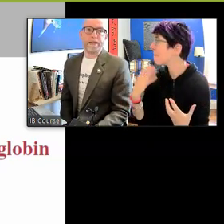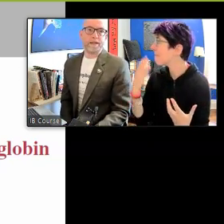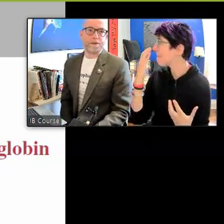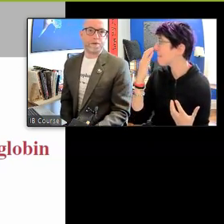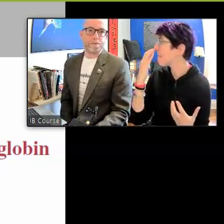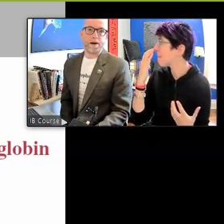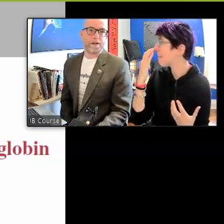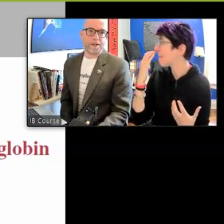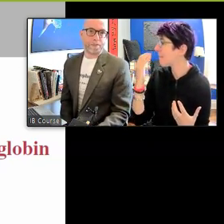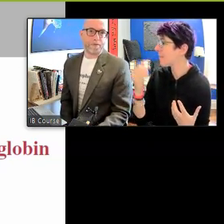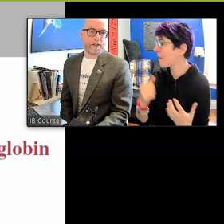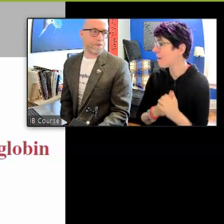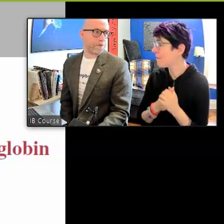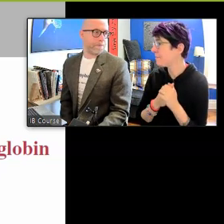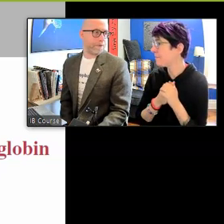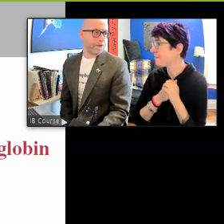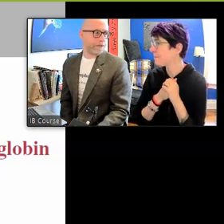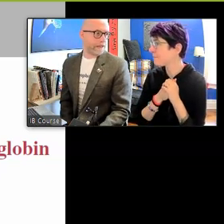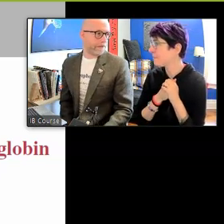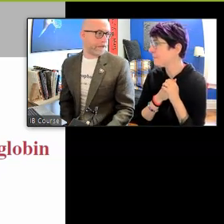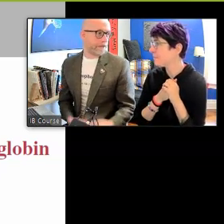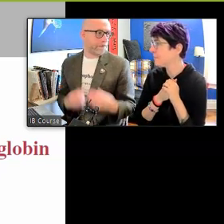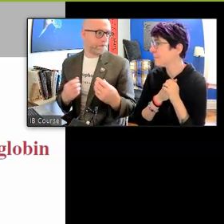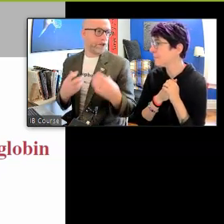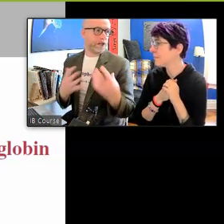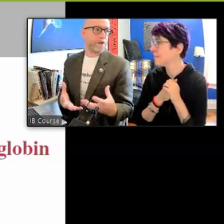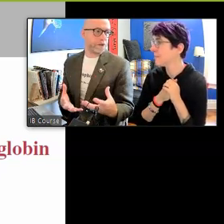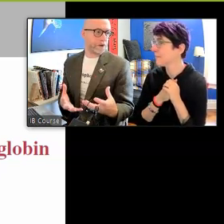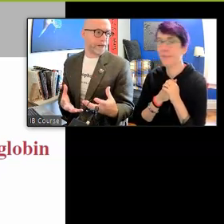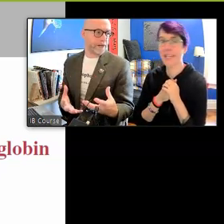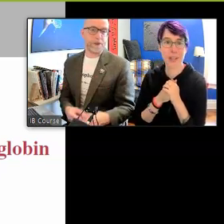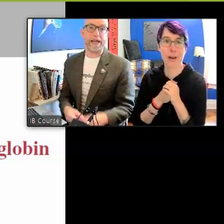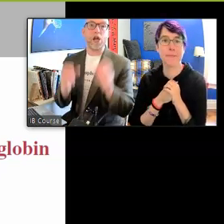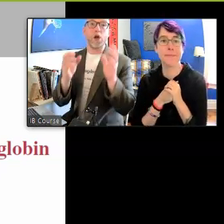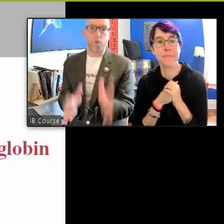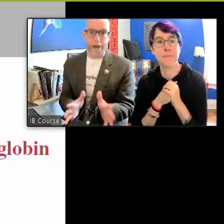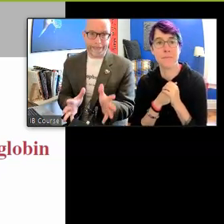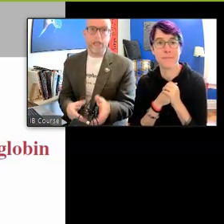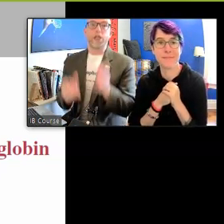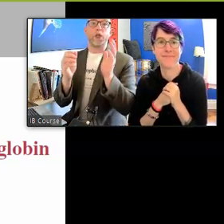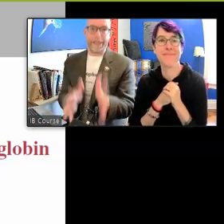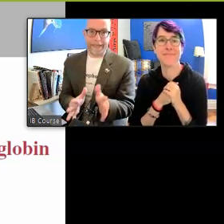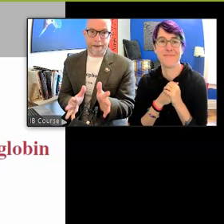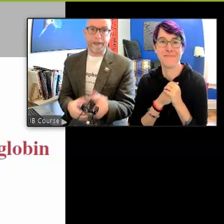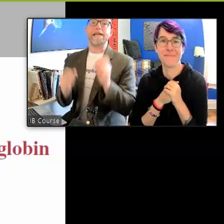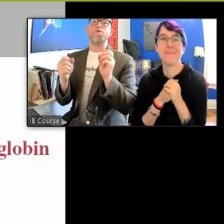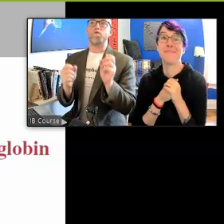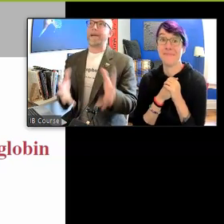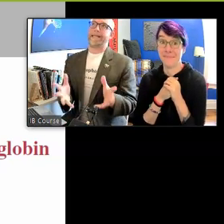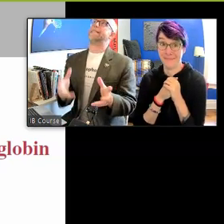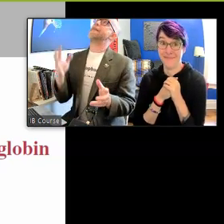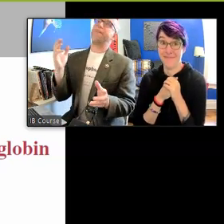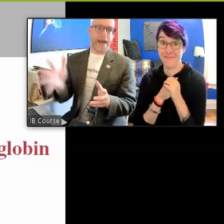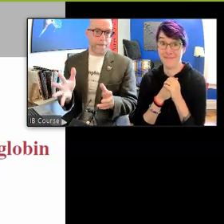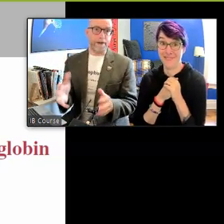You've been to bars in the before times with people who do this kind of thing, the just so stories. That's where they're right. Like, right, so this happened,